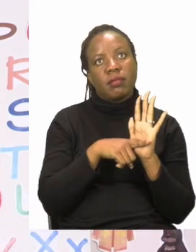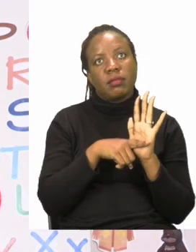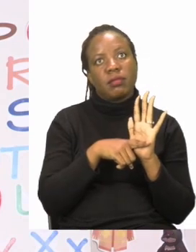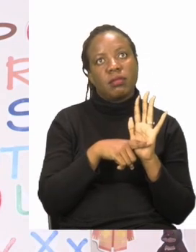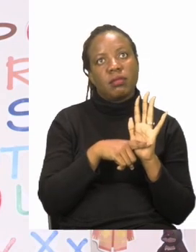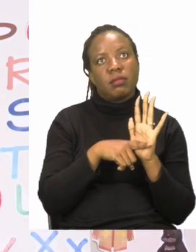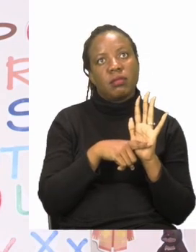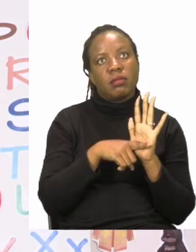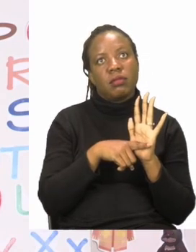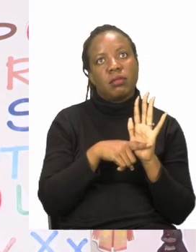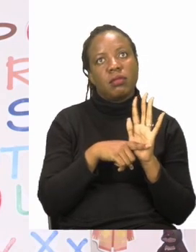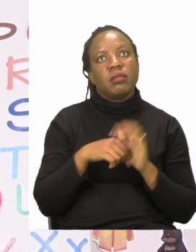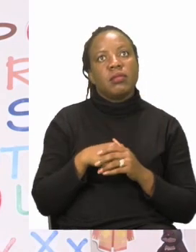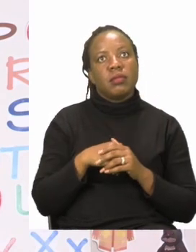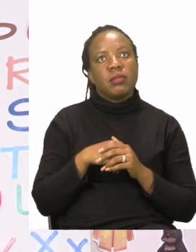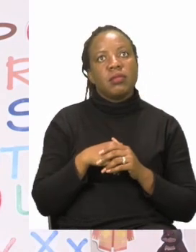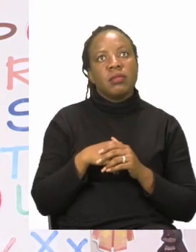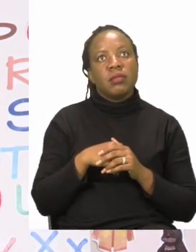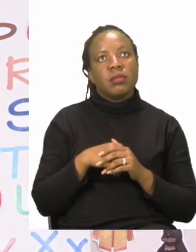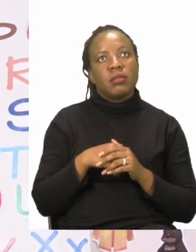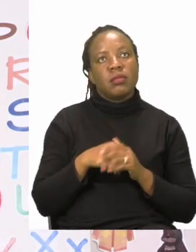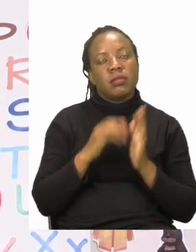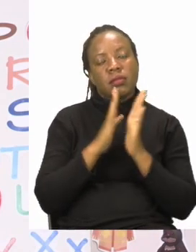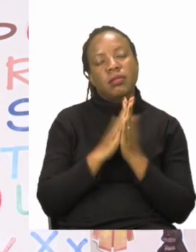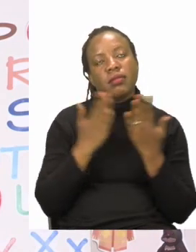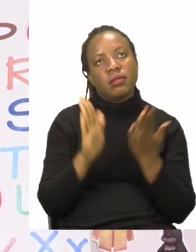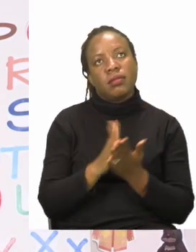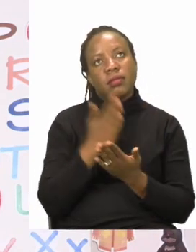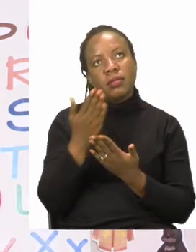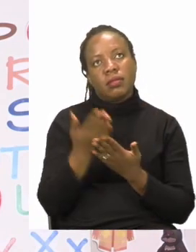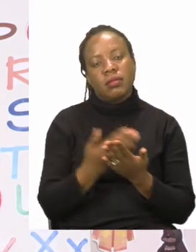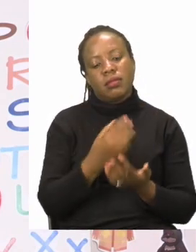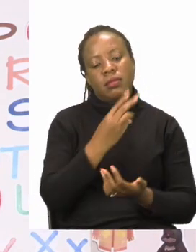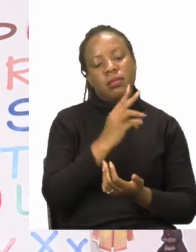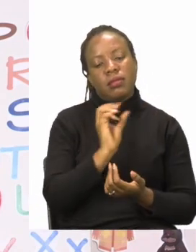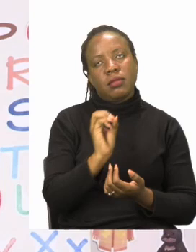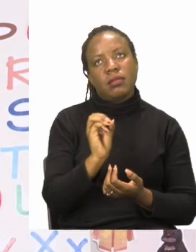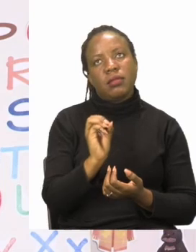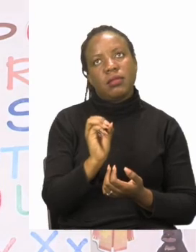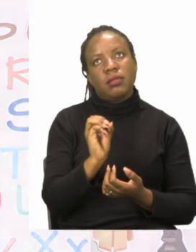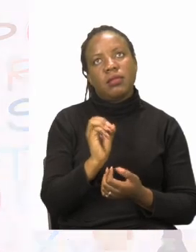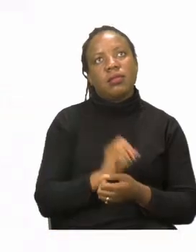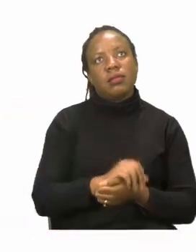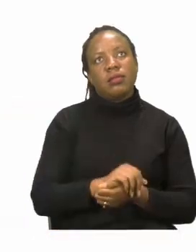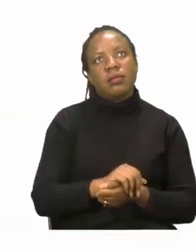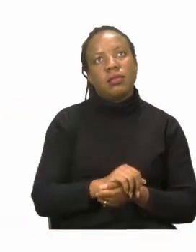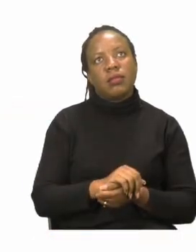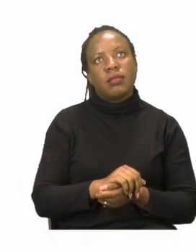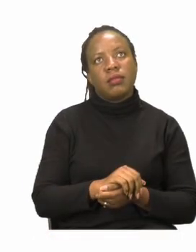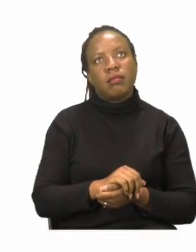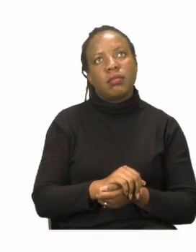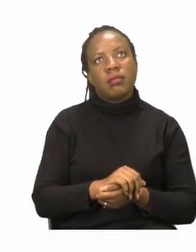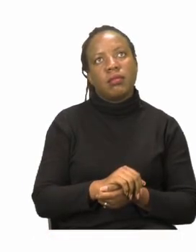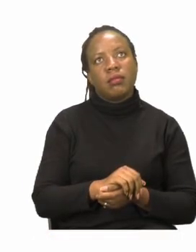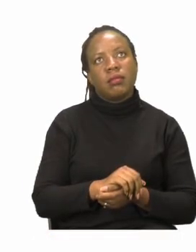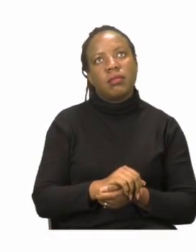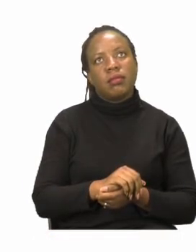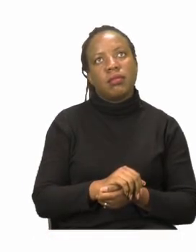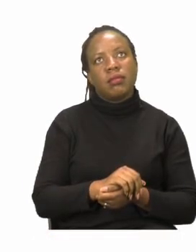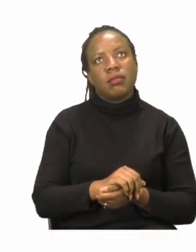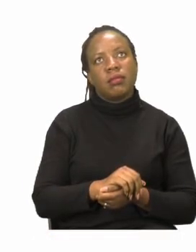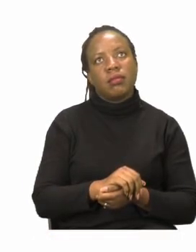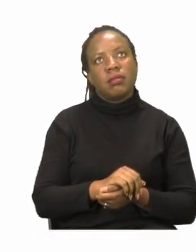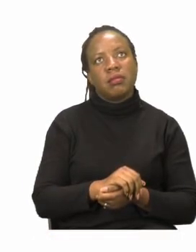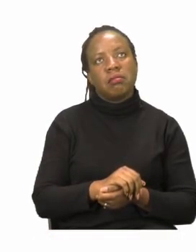computation. Let's turn our booklets to page 30. Now on page 30, it